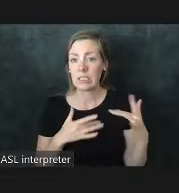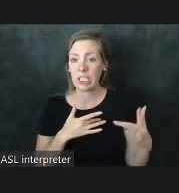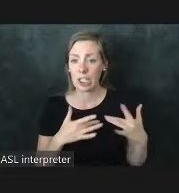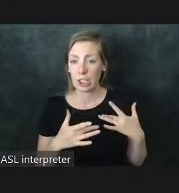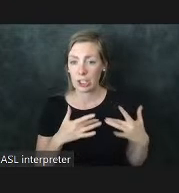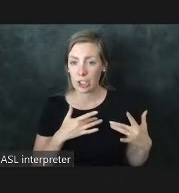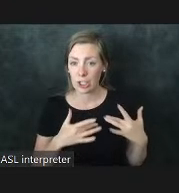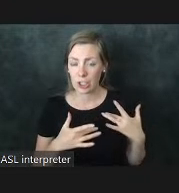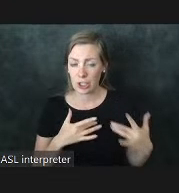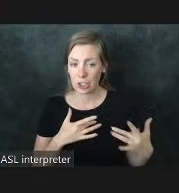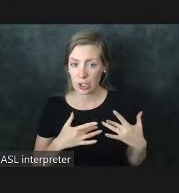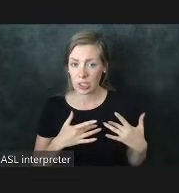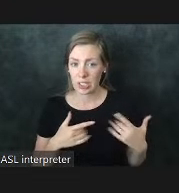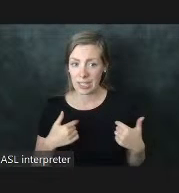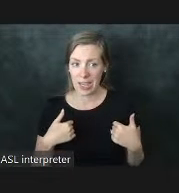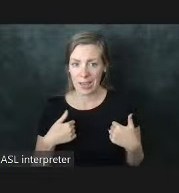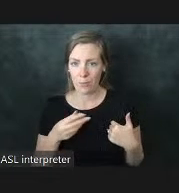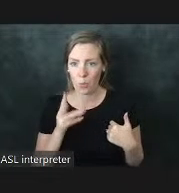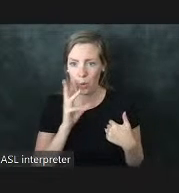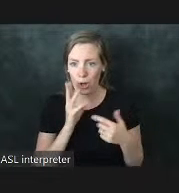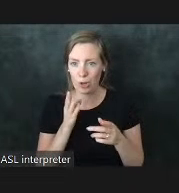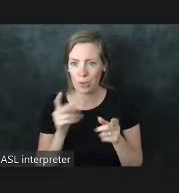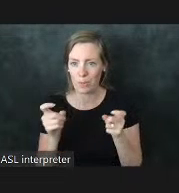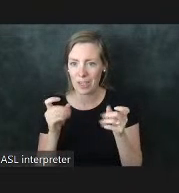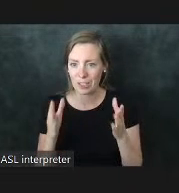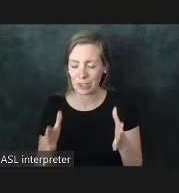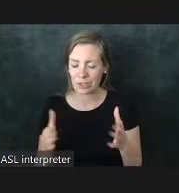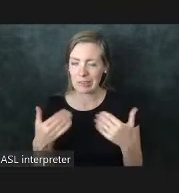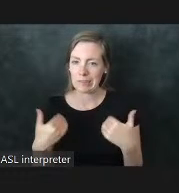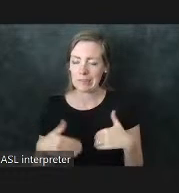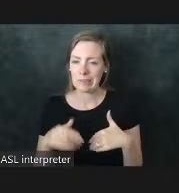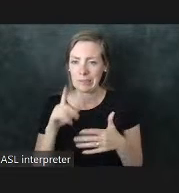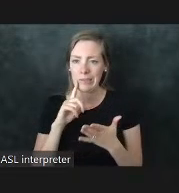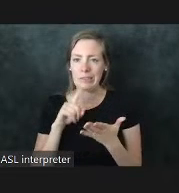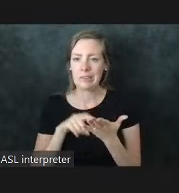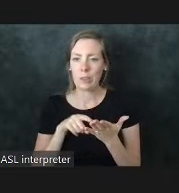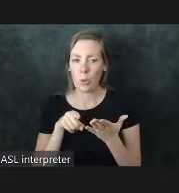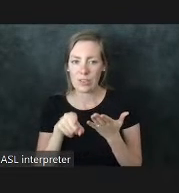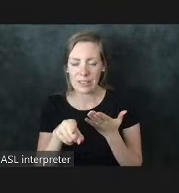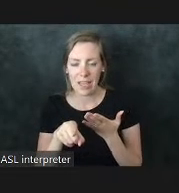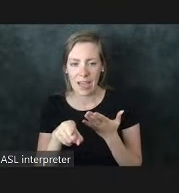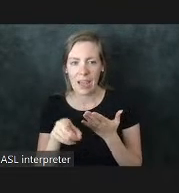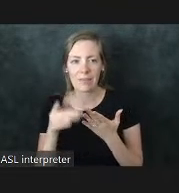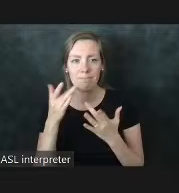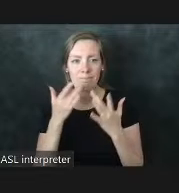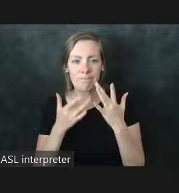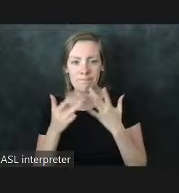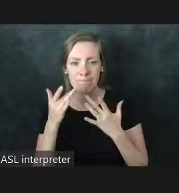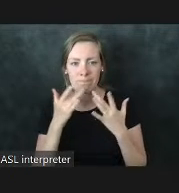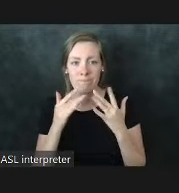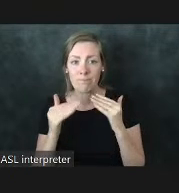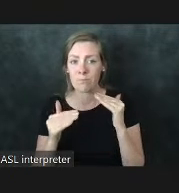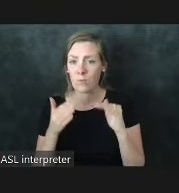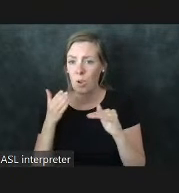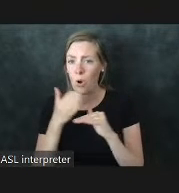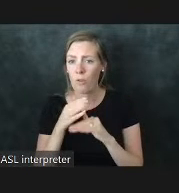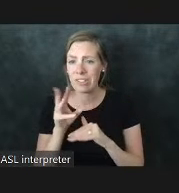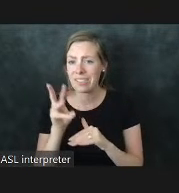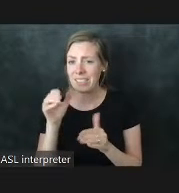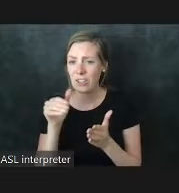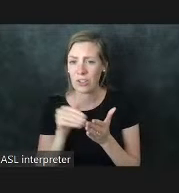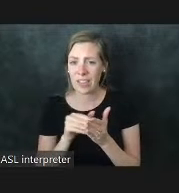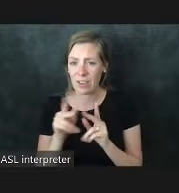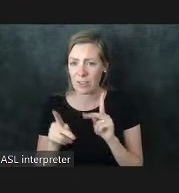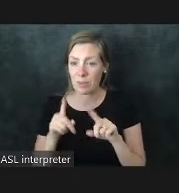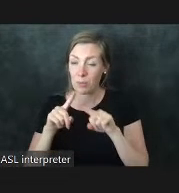a water manager, and todas las líneas de looking at the reservoir that pues están más 600,000 altas. people rely Cada on año